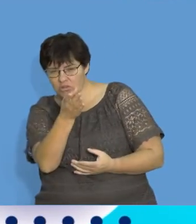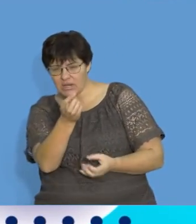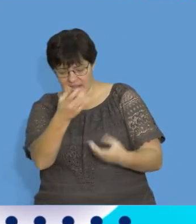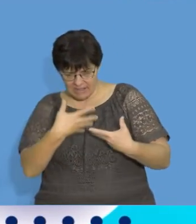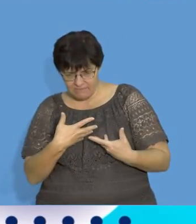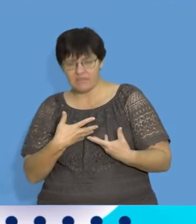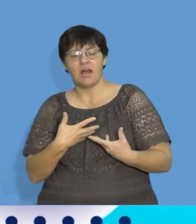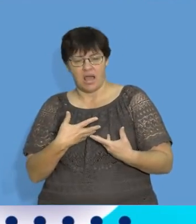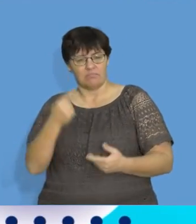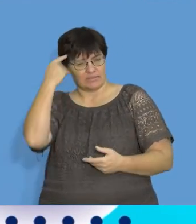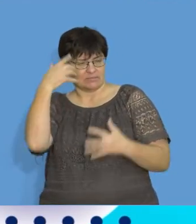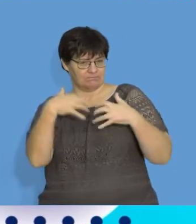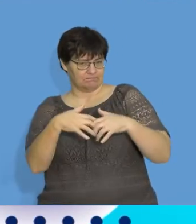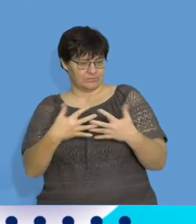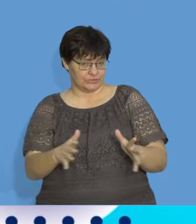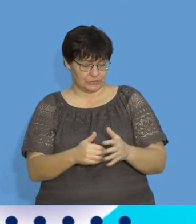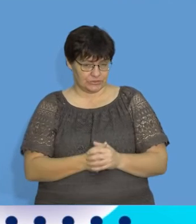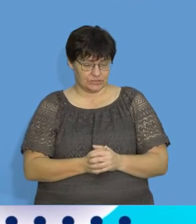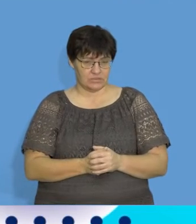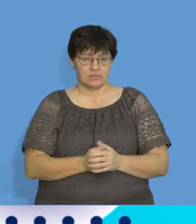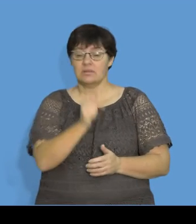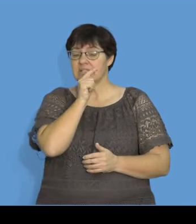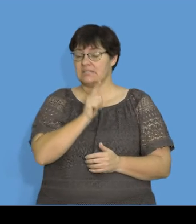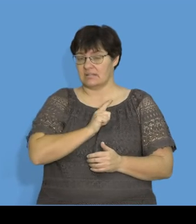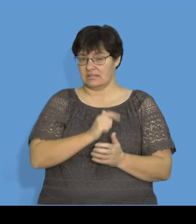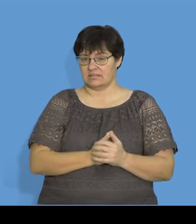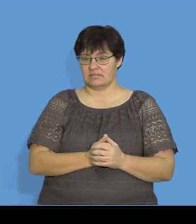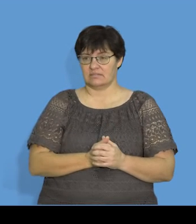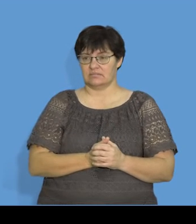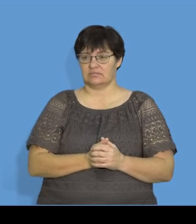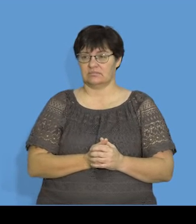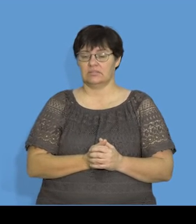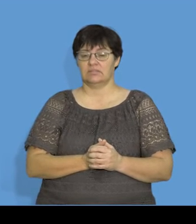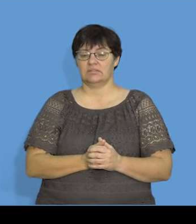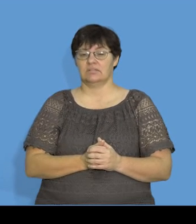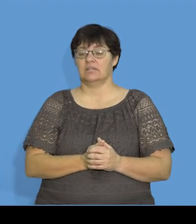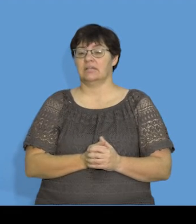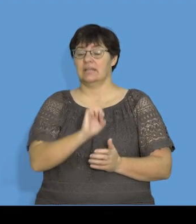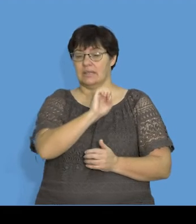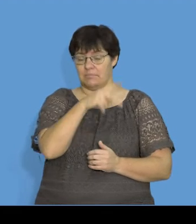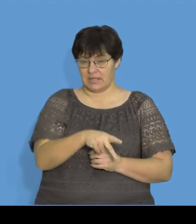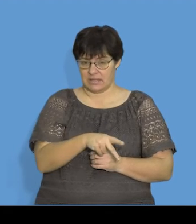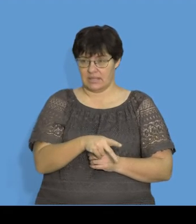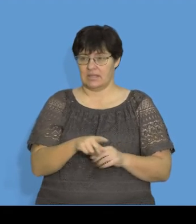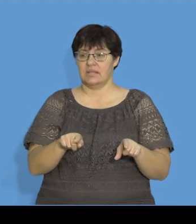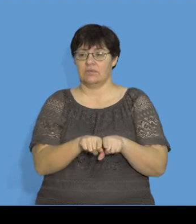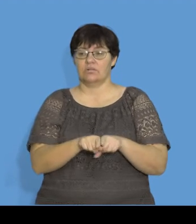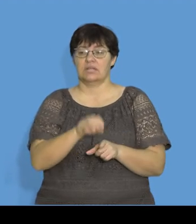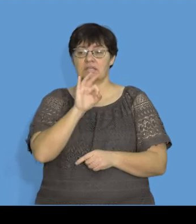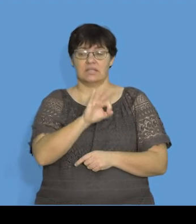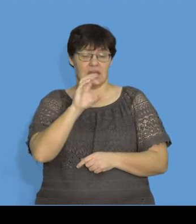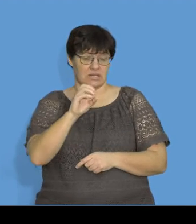been given to me. So, they tell us potential is 300,